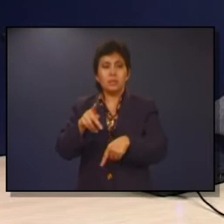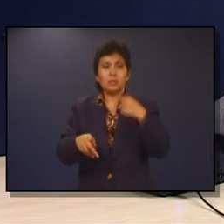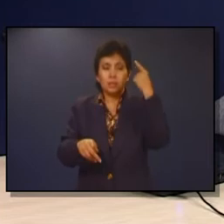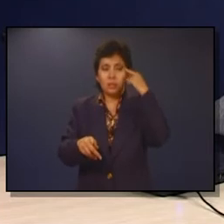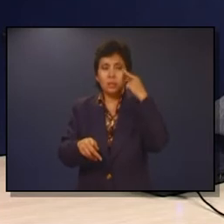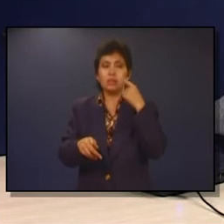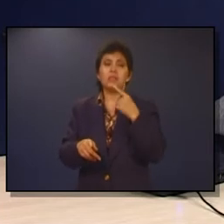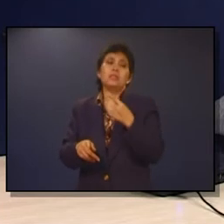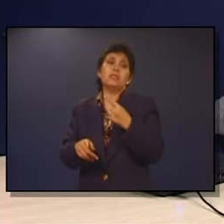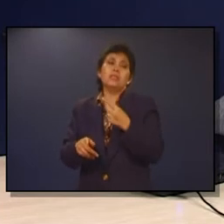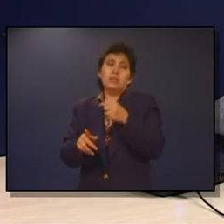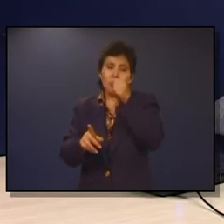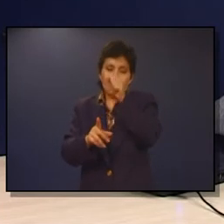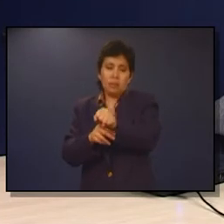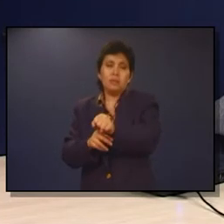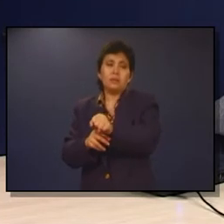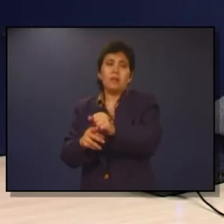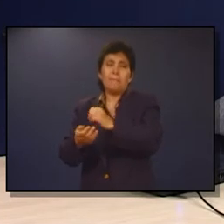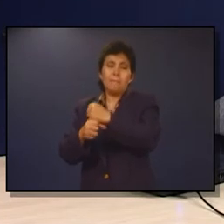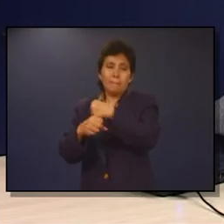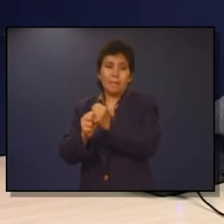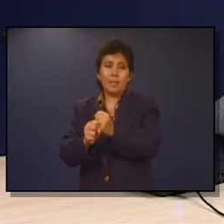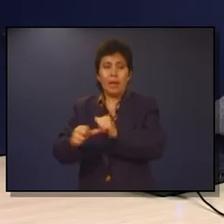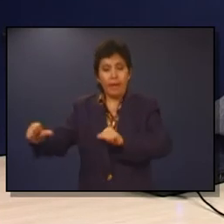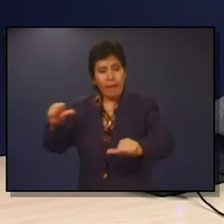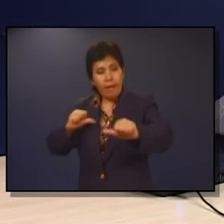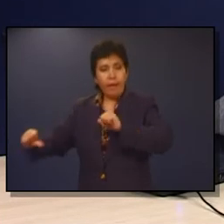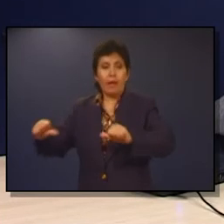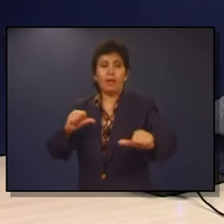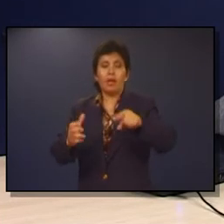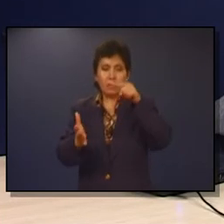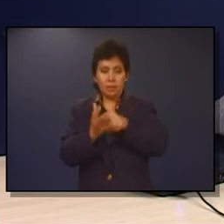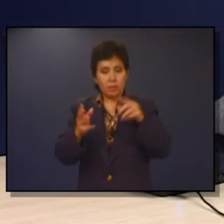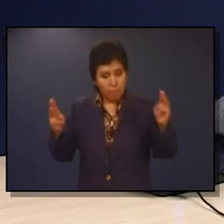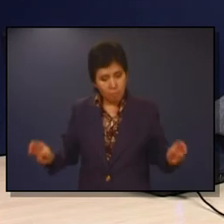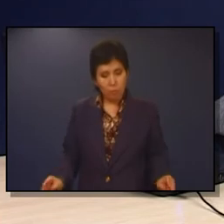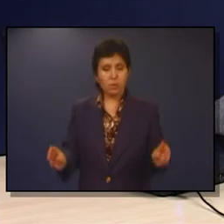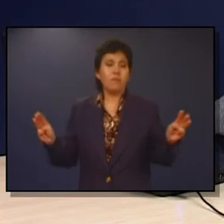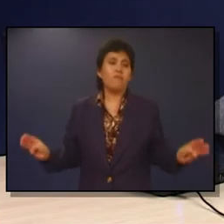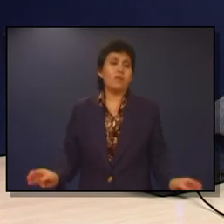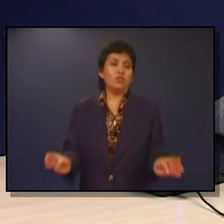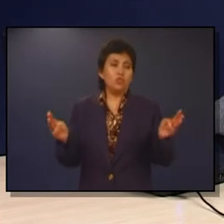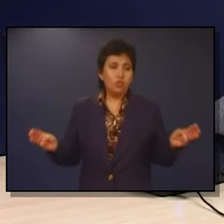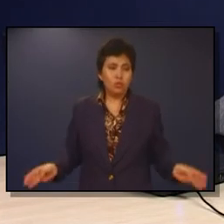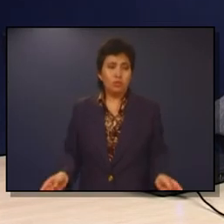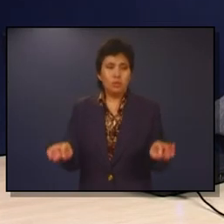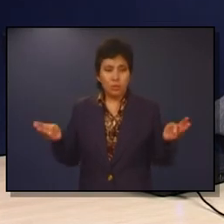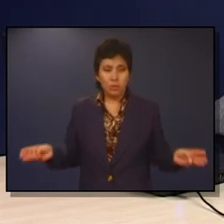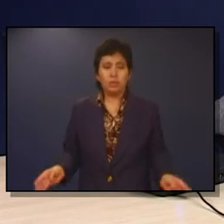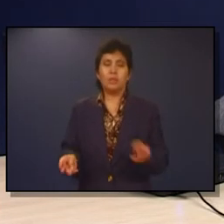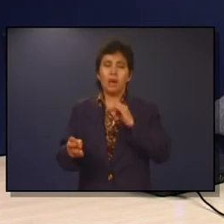hit someone, okay, or what makes a person act. This is the motivation. For sure, you